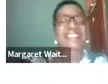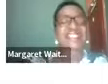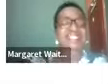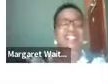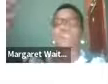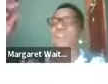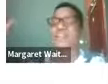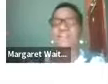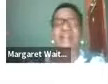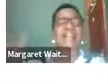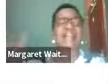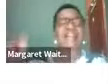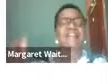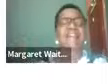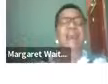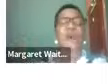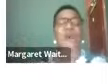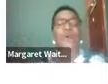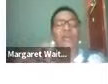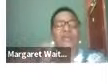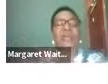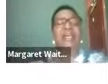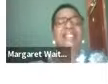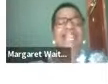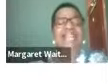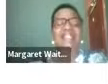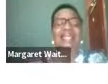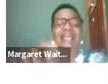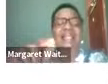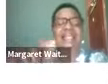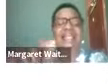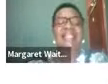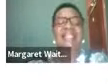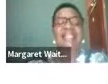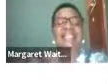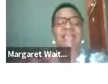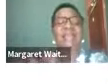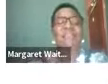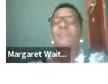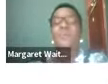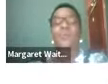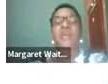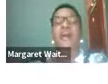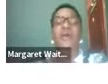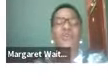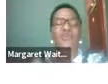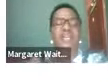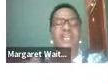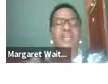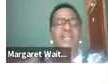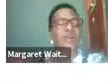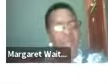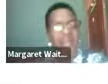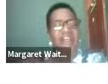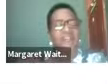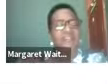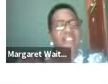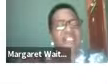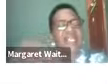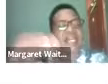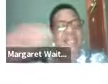their sisters, not their brothers, their own talents, their interests and passion, because we are all unique. We